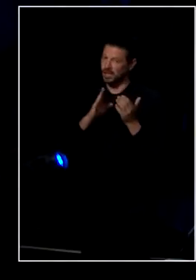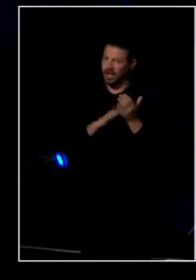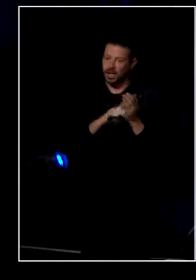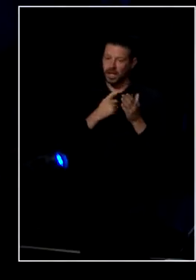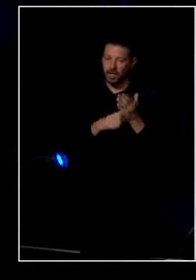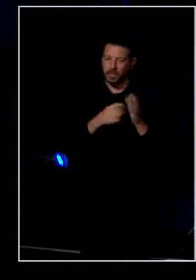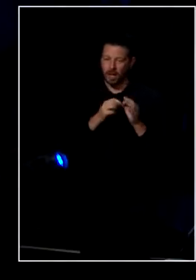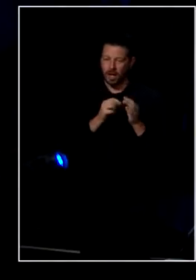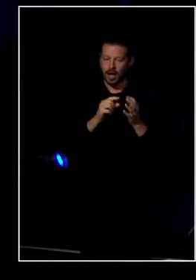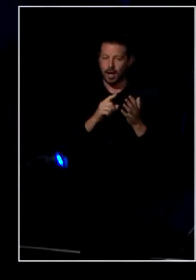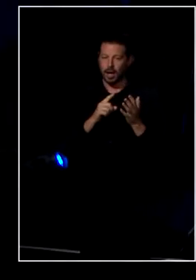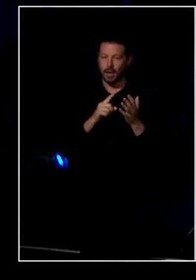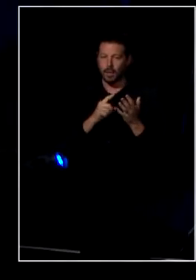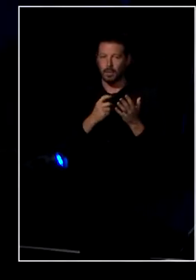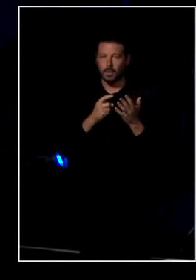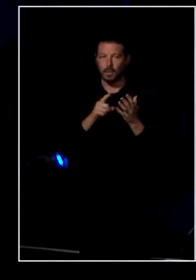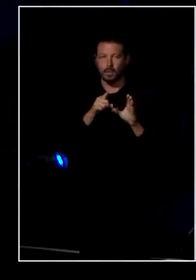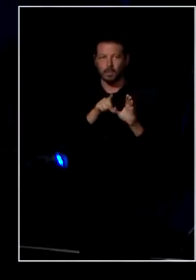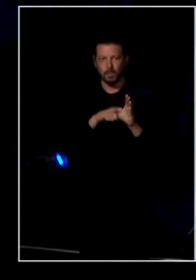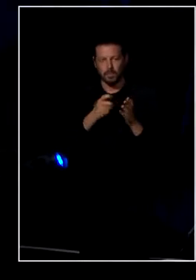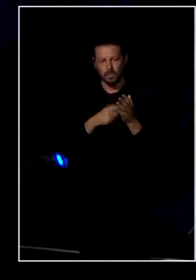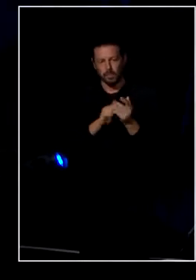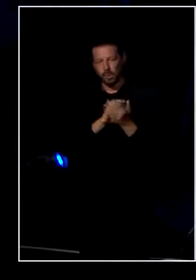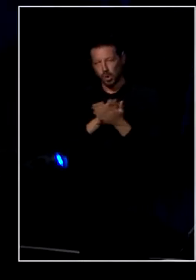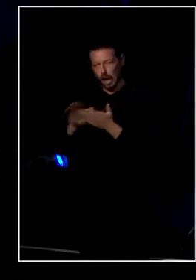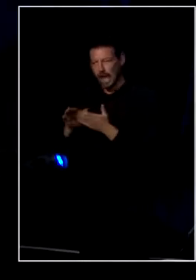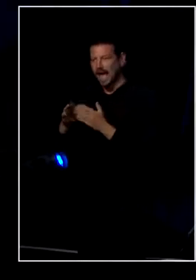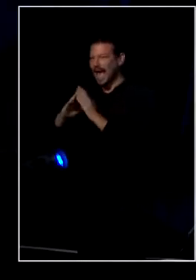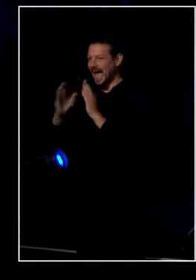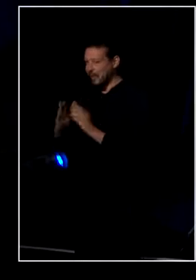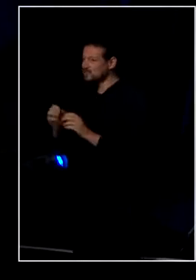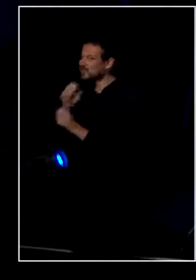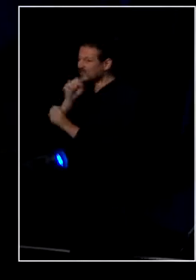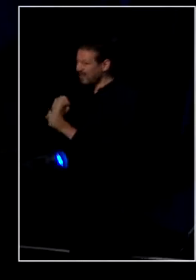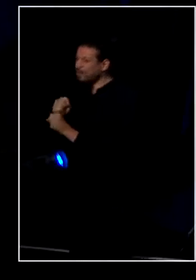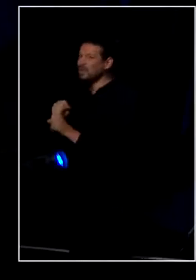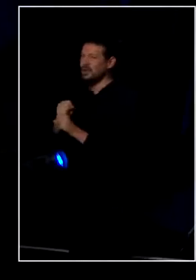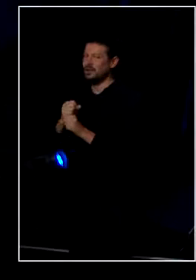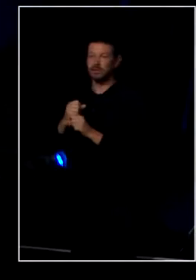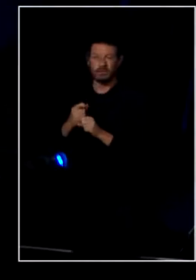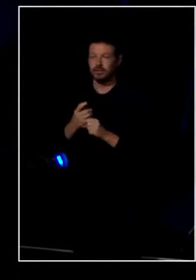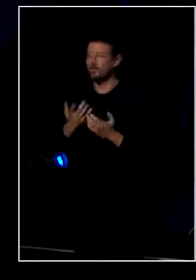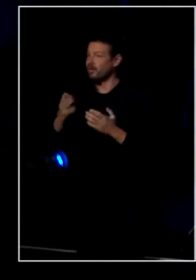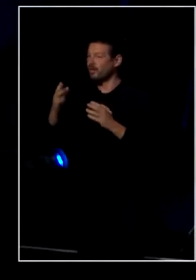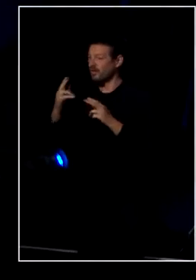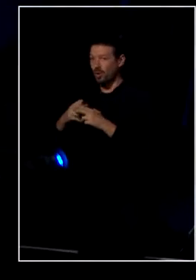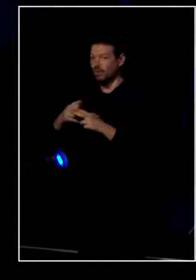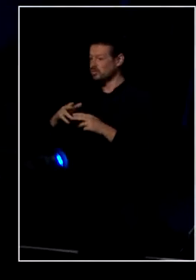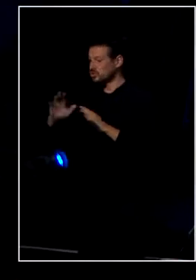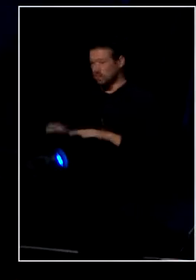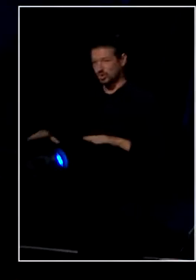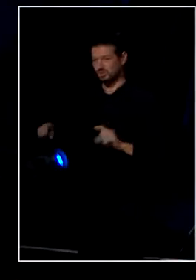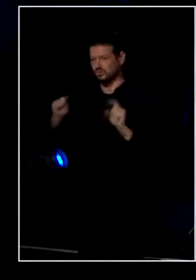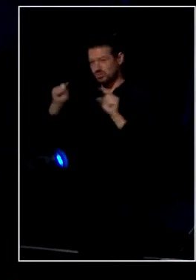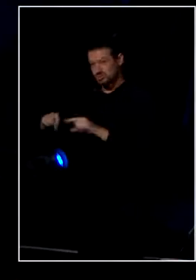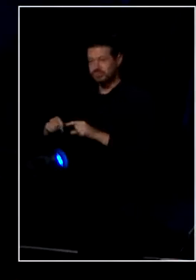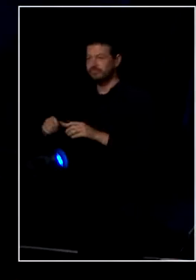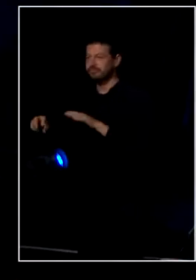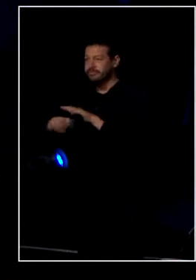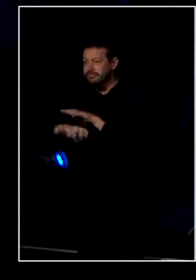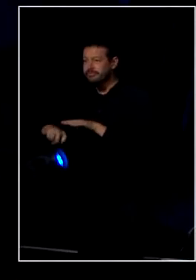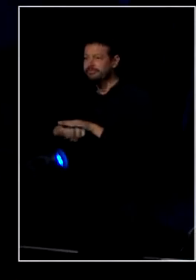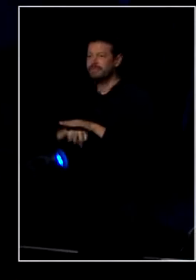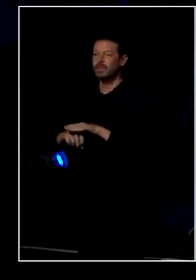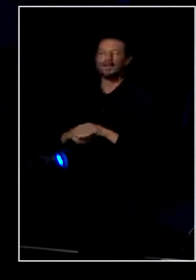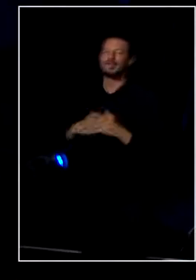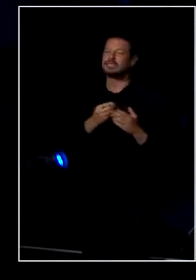a government place for children from all institutions that never had holidays to go to. So they used to have a break and have